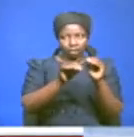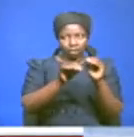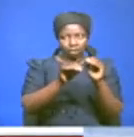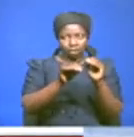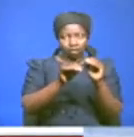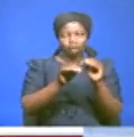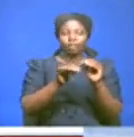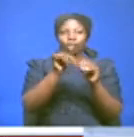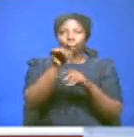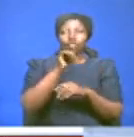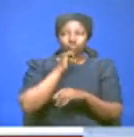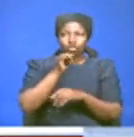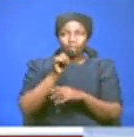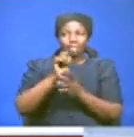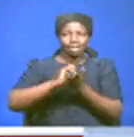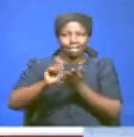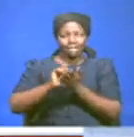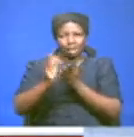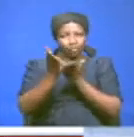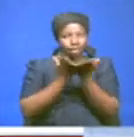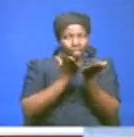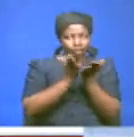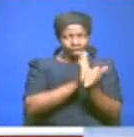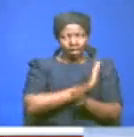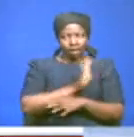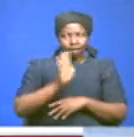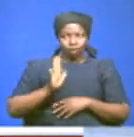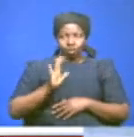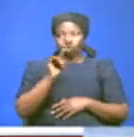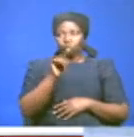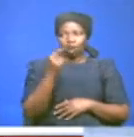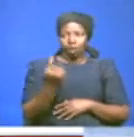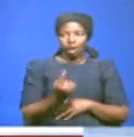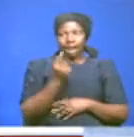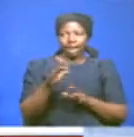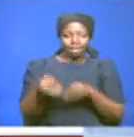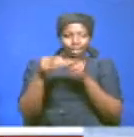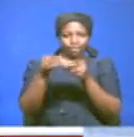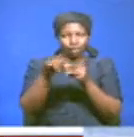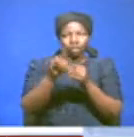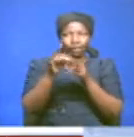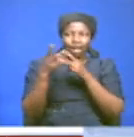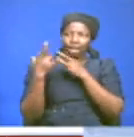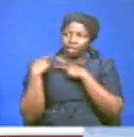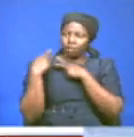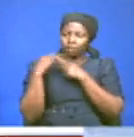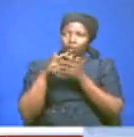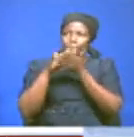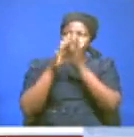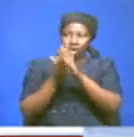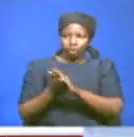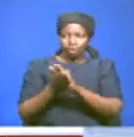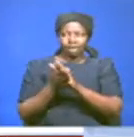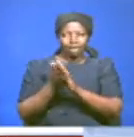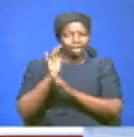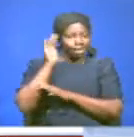are not the Secretary of the Service Board. You've just given yourself a responsibility without hearing it as instructions,